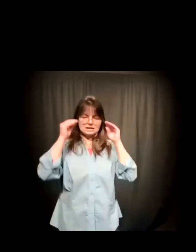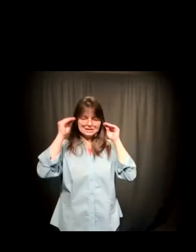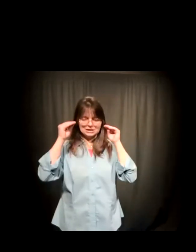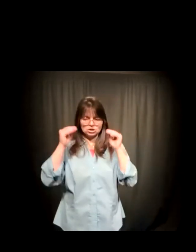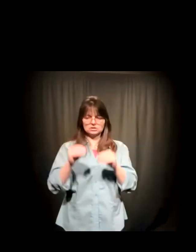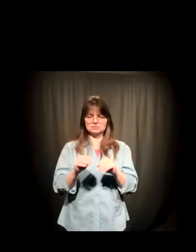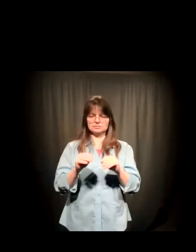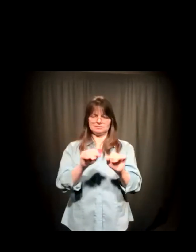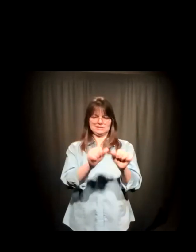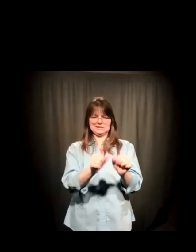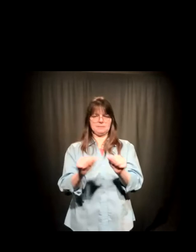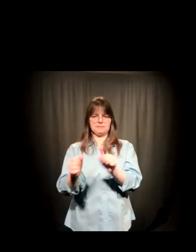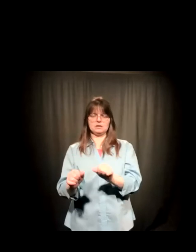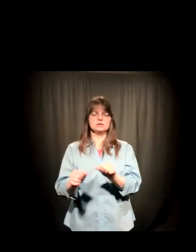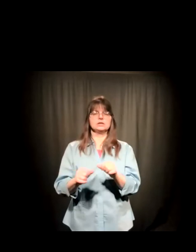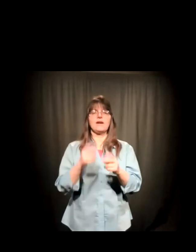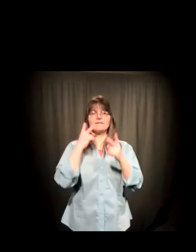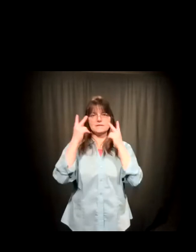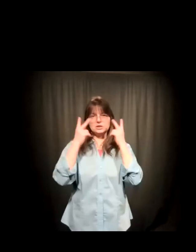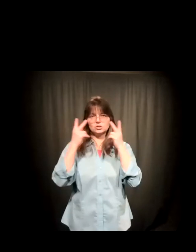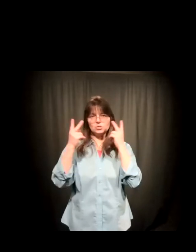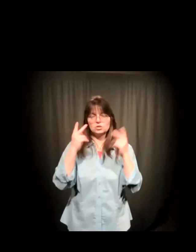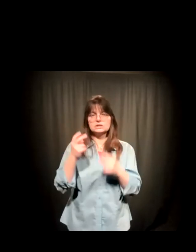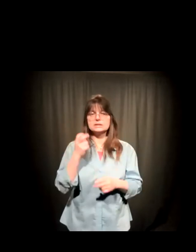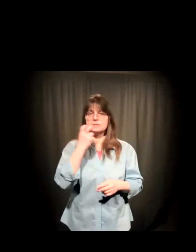explained to the students using gestures and signs.